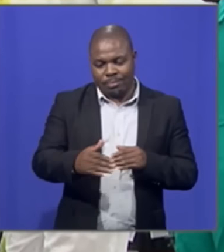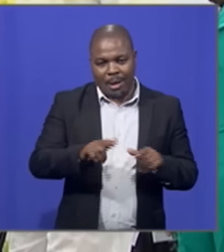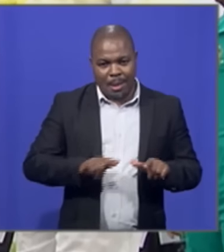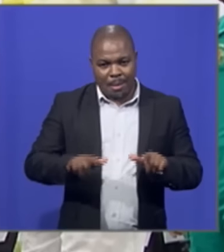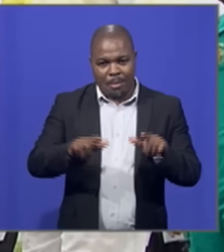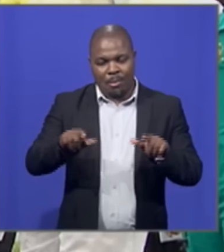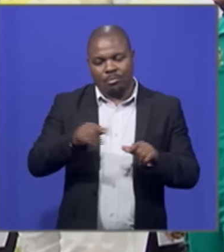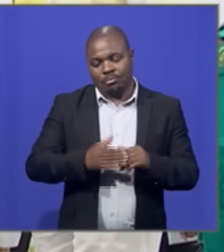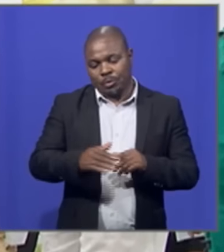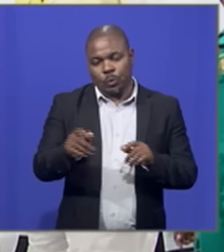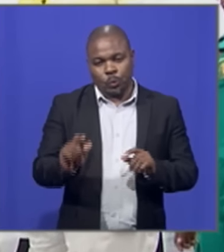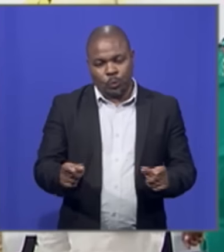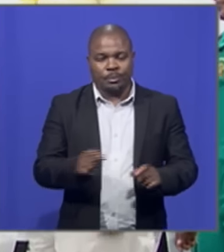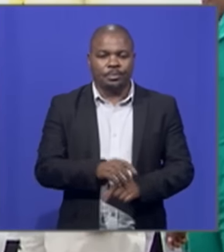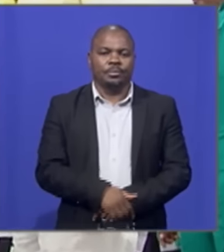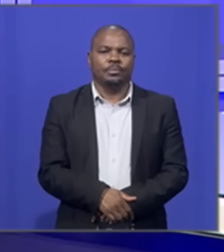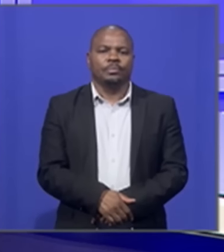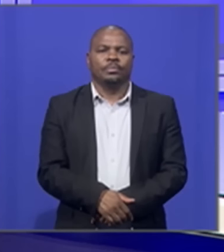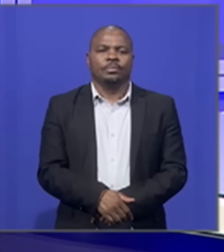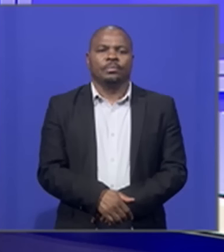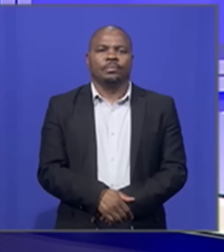le semetseng.